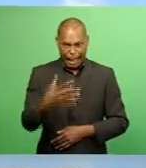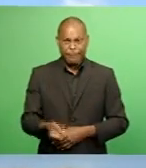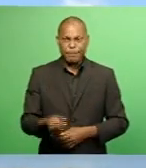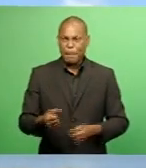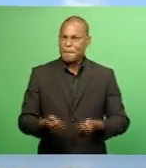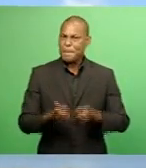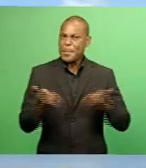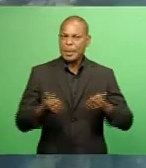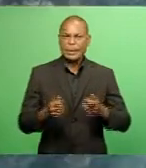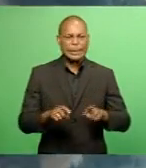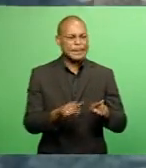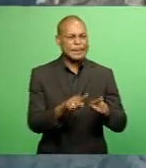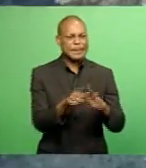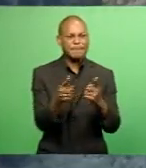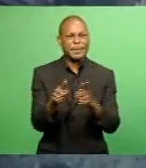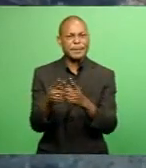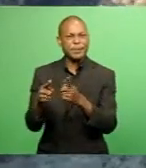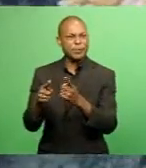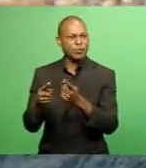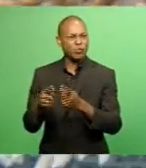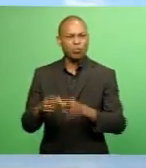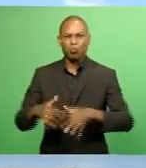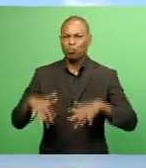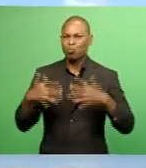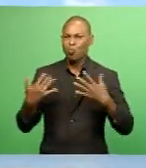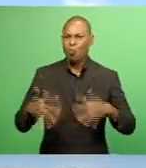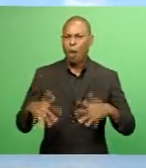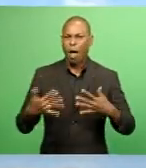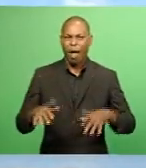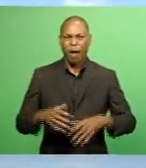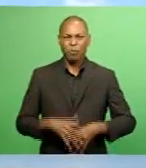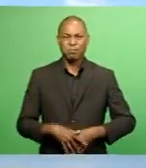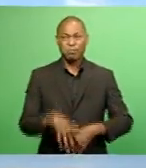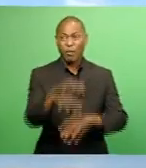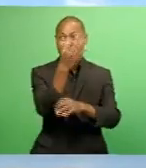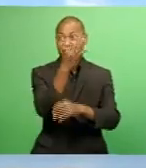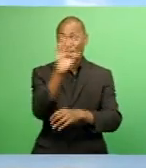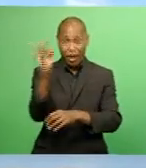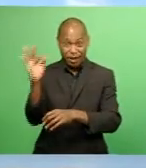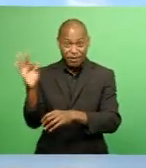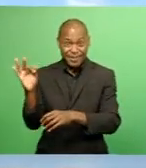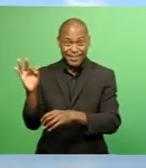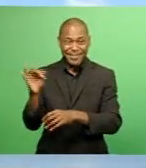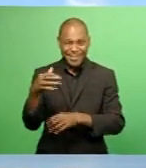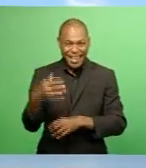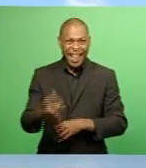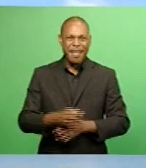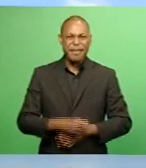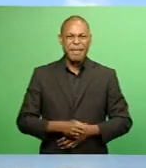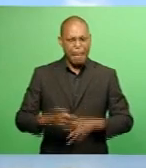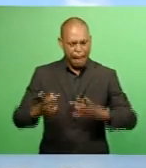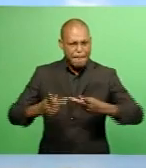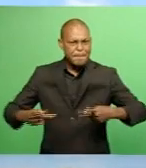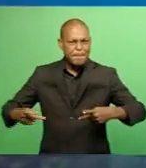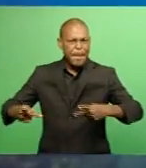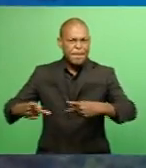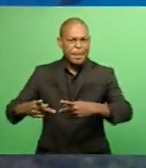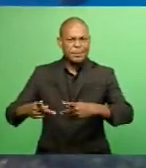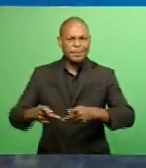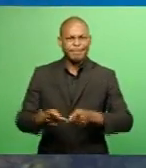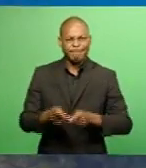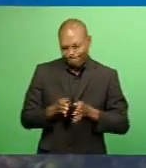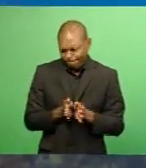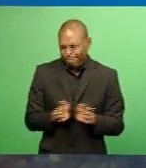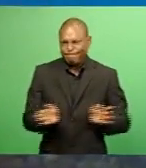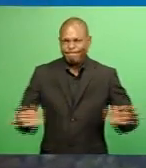different sites with lush mangrove forests, which are nursery grounds and habitats for a diversity of